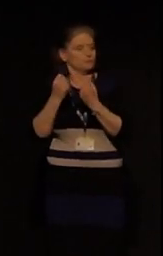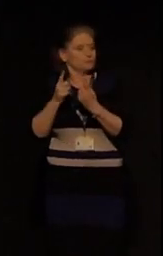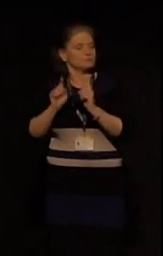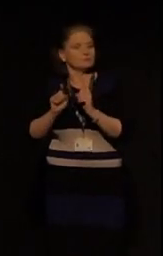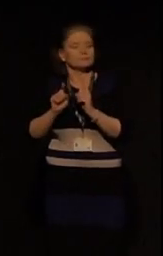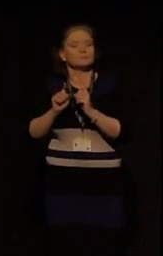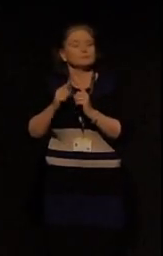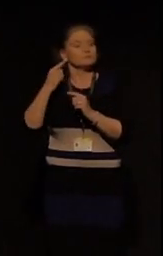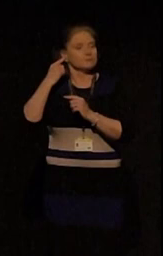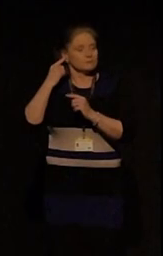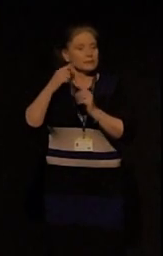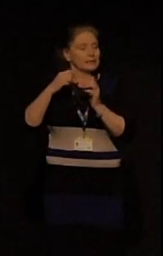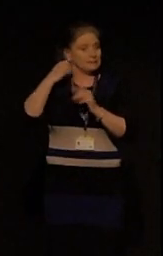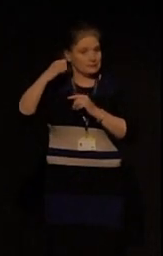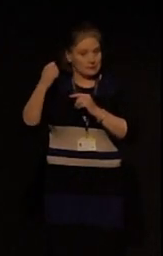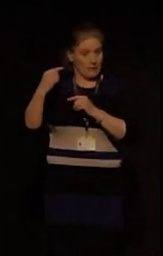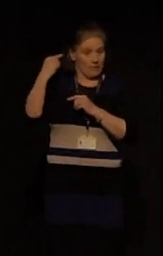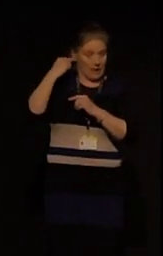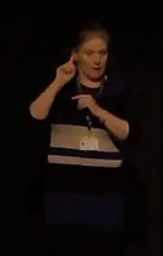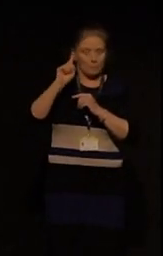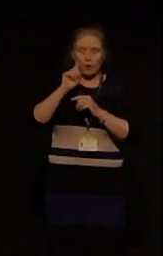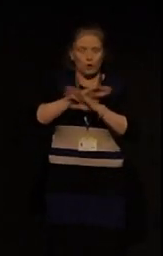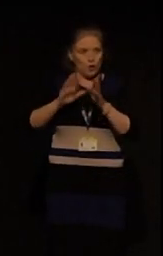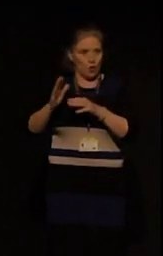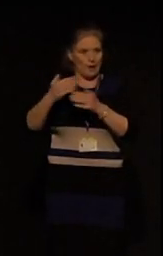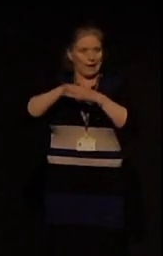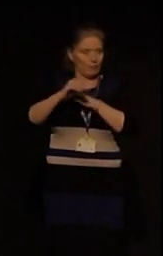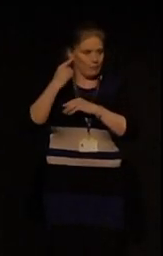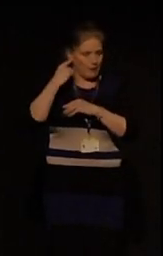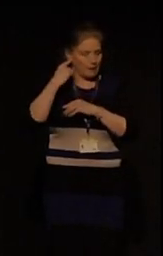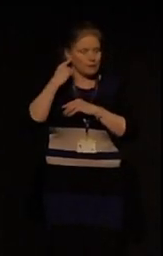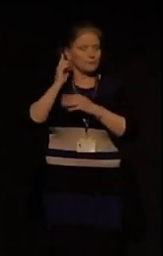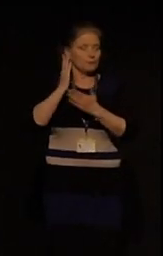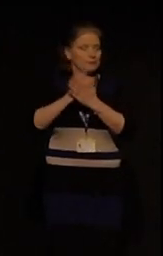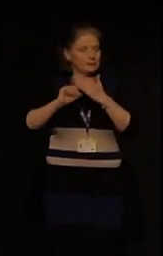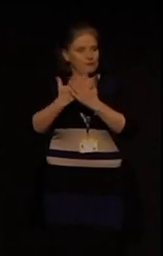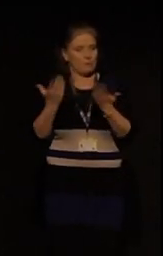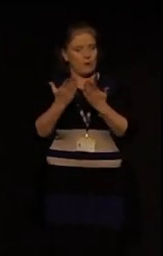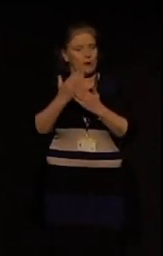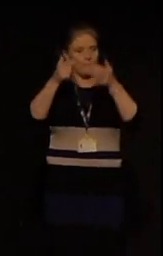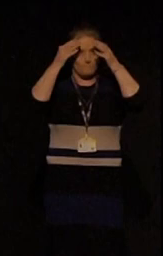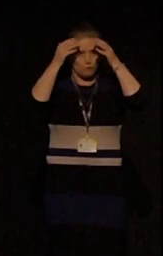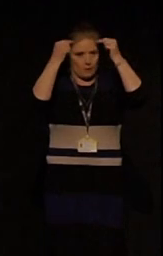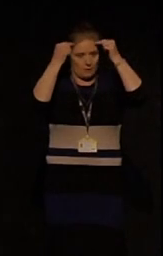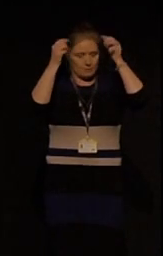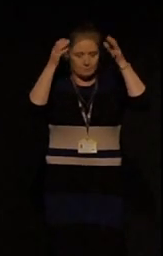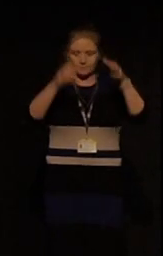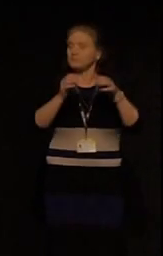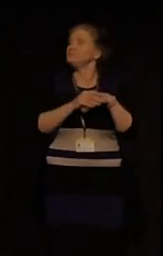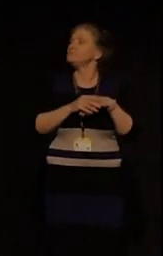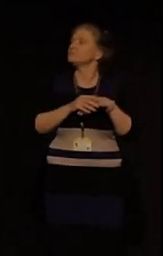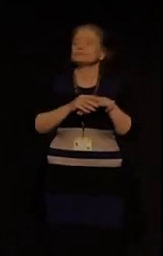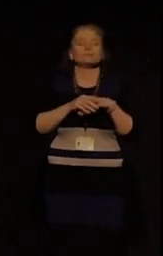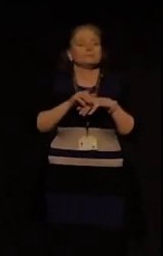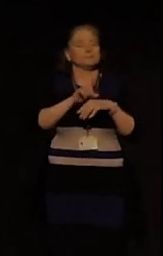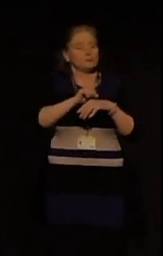generated in your ear. You could perceive it there, but it's actually generated somewhere in your brain. So that led us to do a series